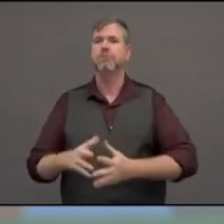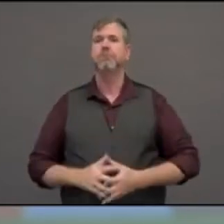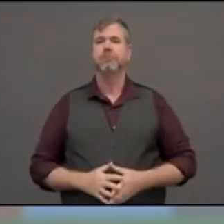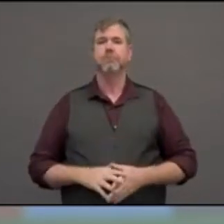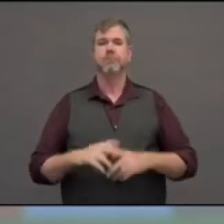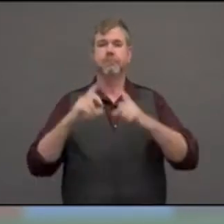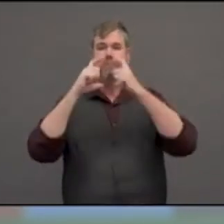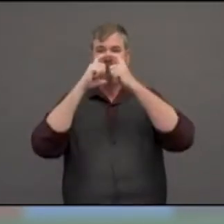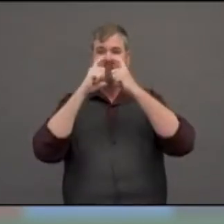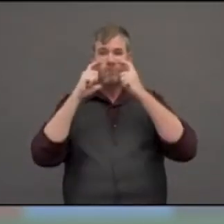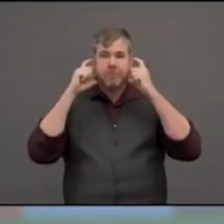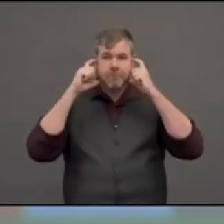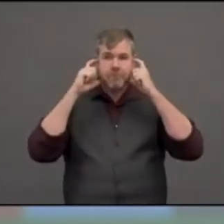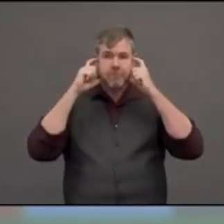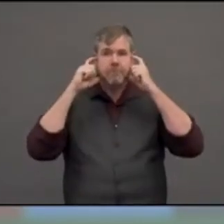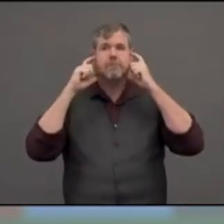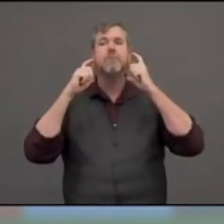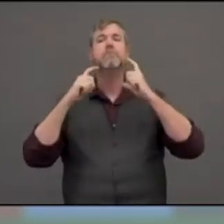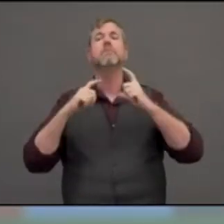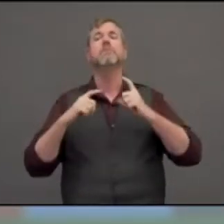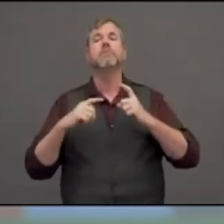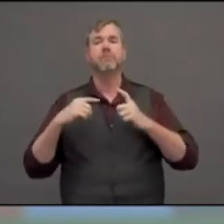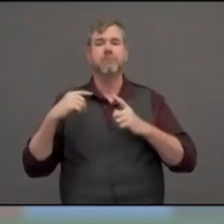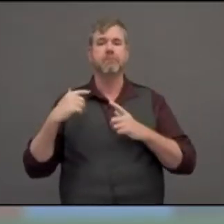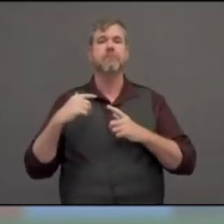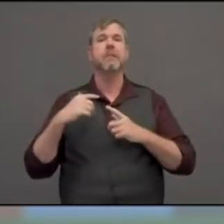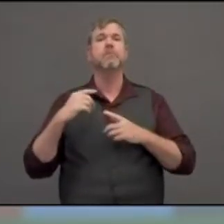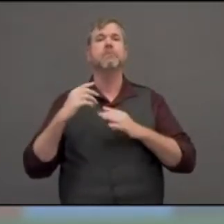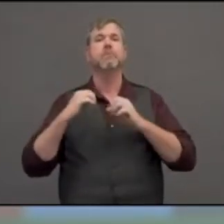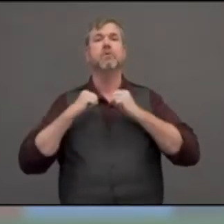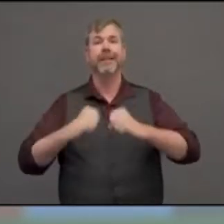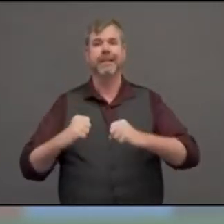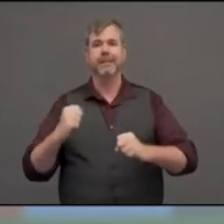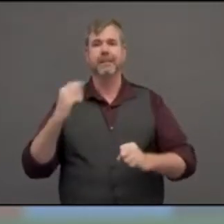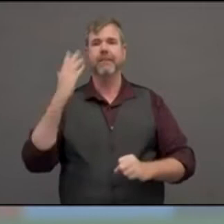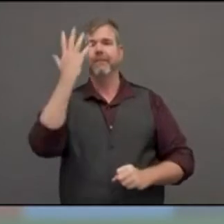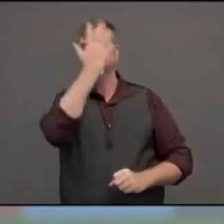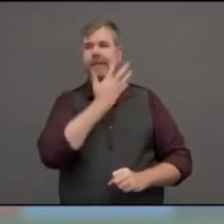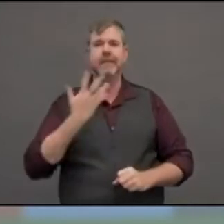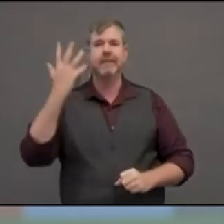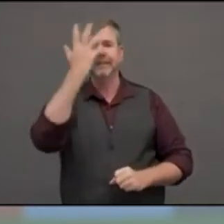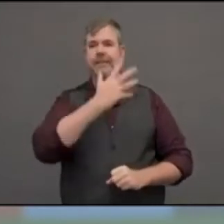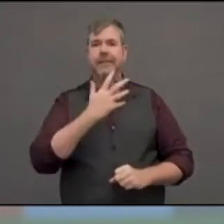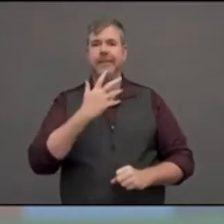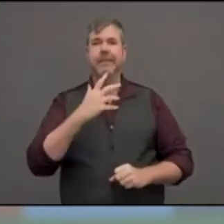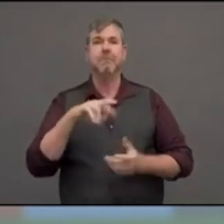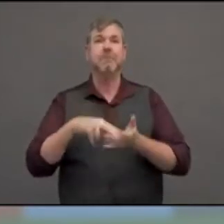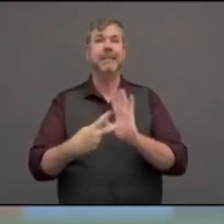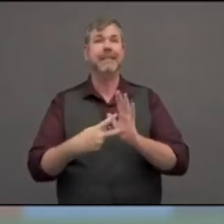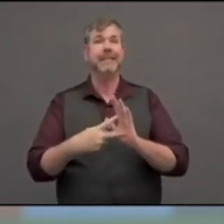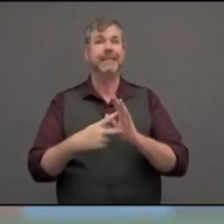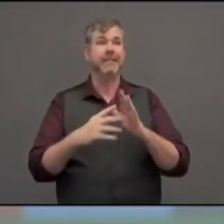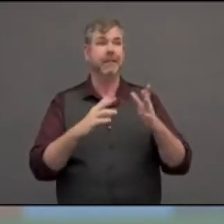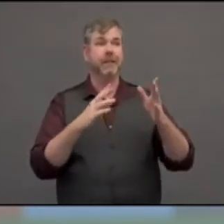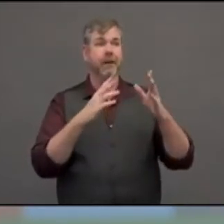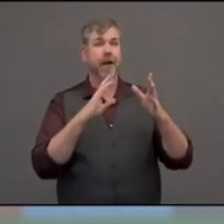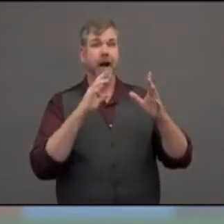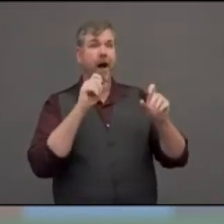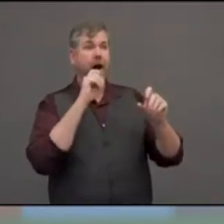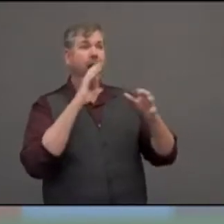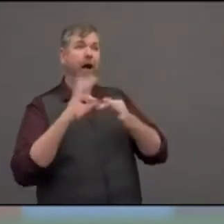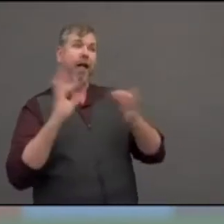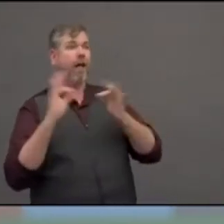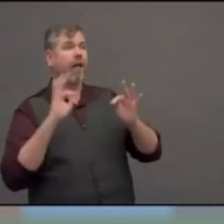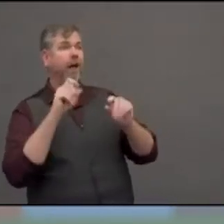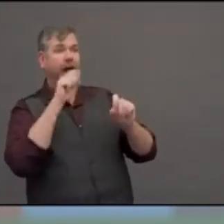it, it acts as a shield between your droplets and anybody else who's around you, any